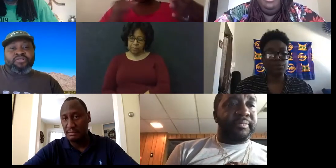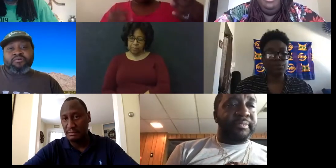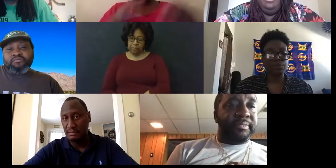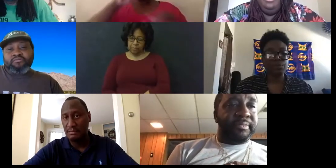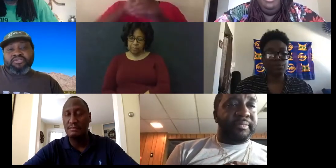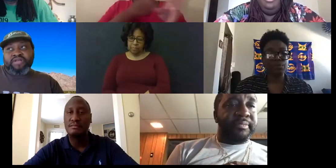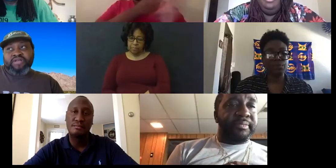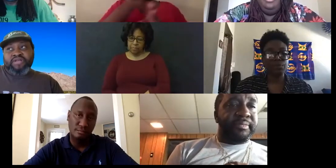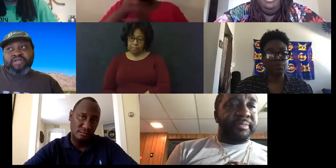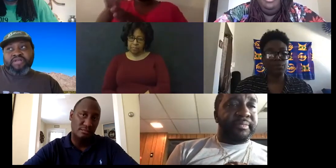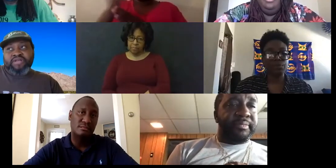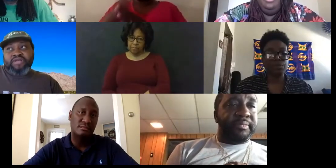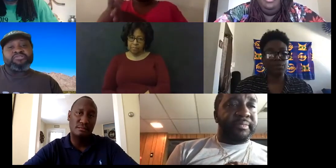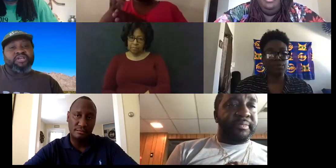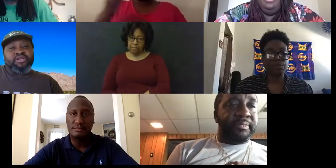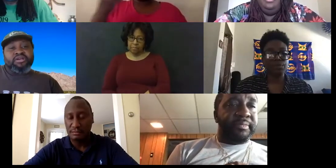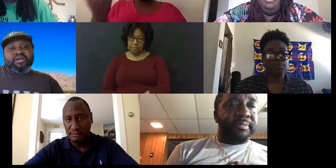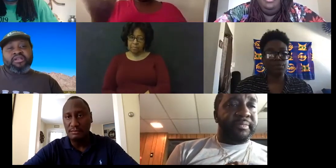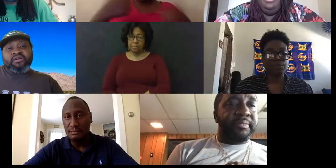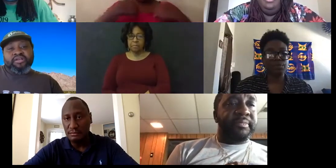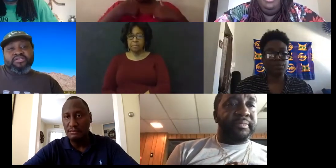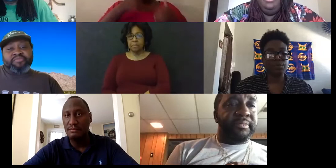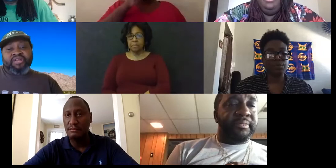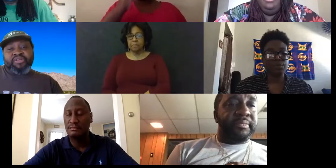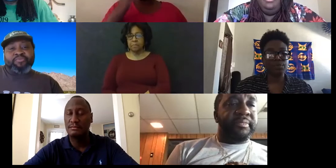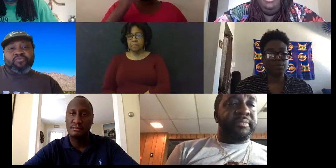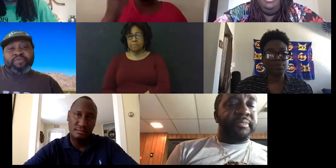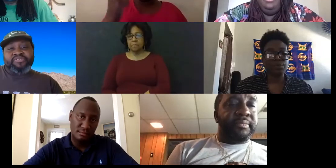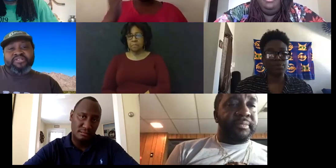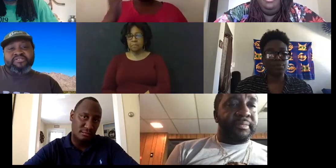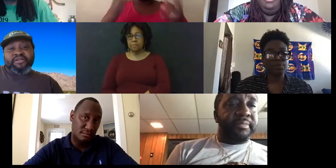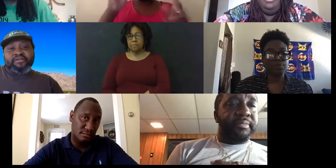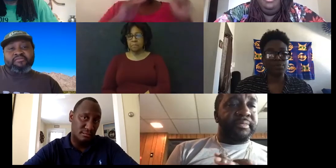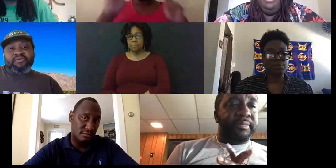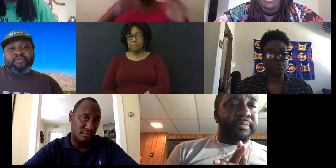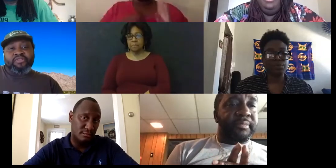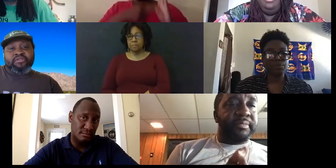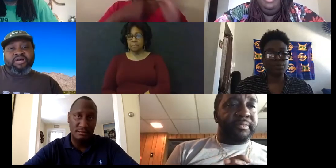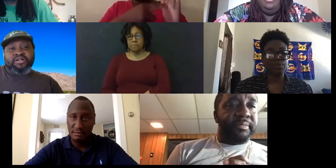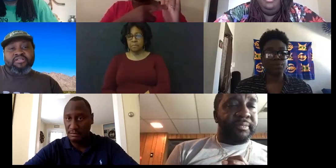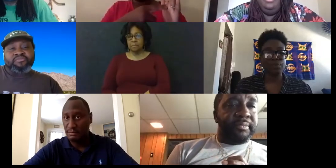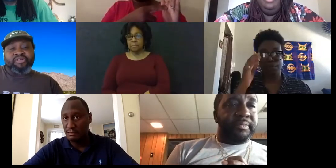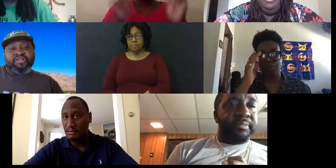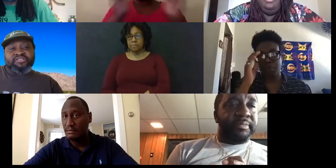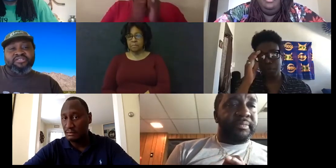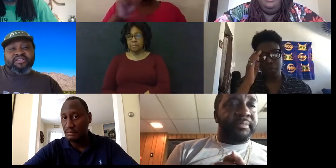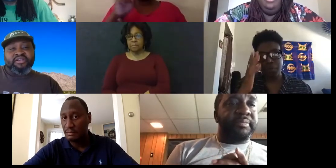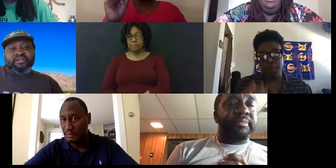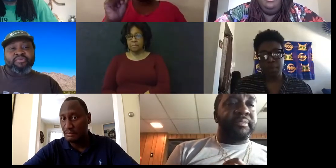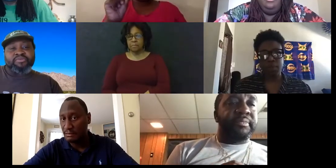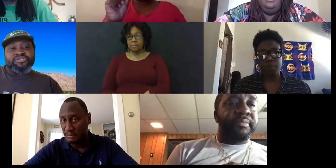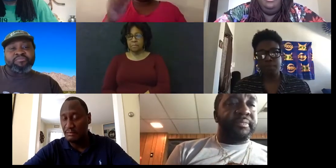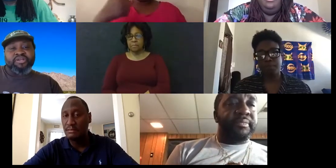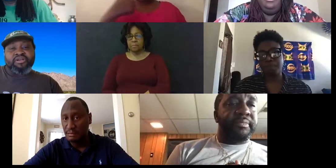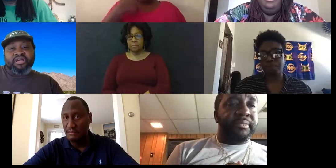we don't really I don't see nearly as many people represented with disabilities, as I think